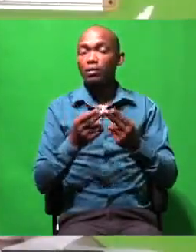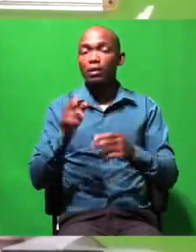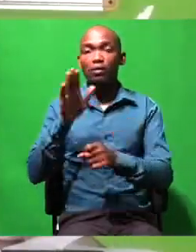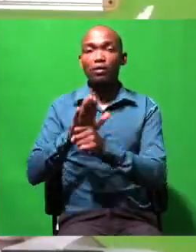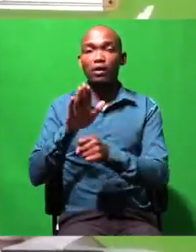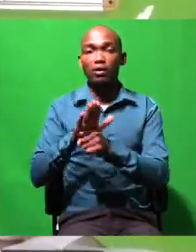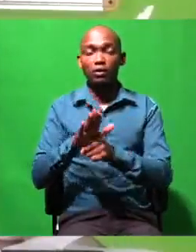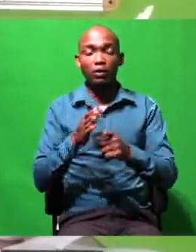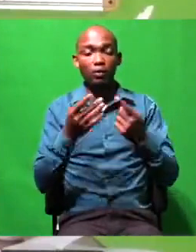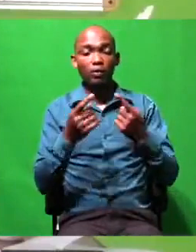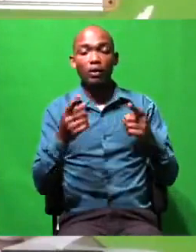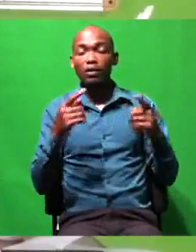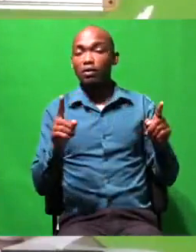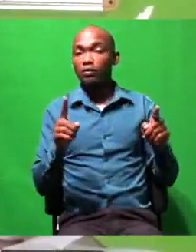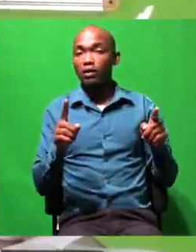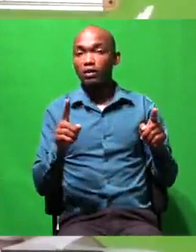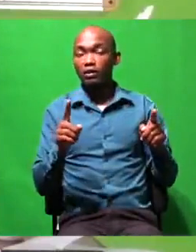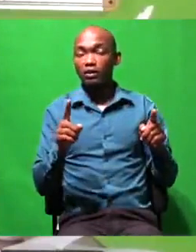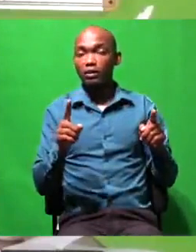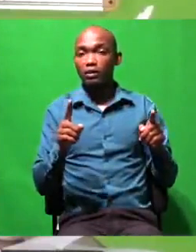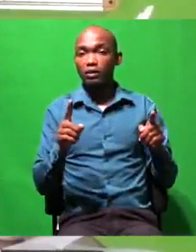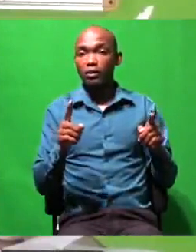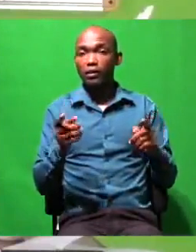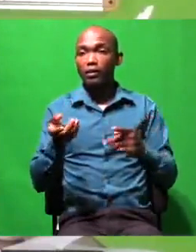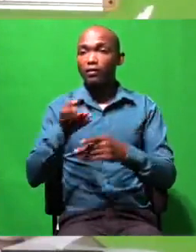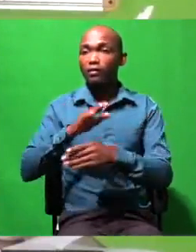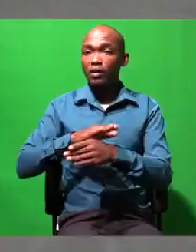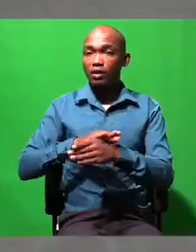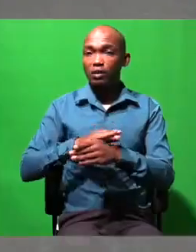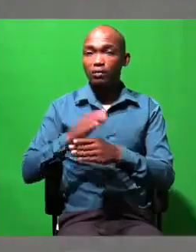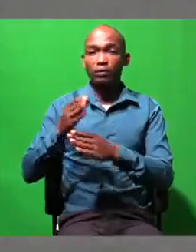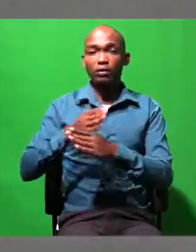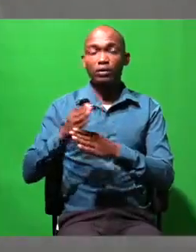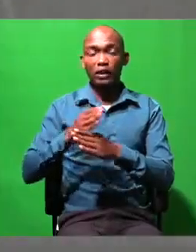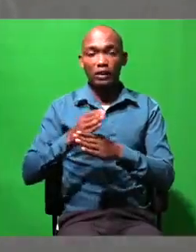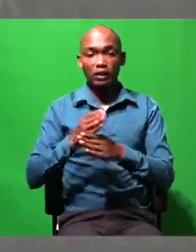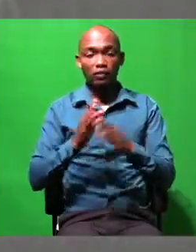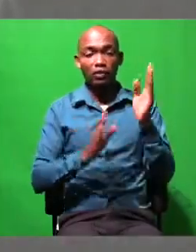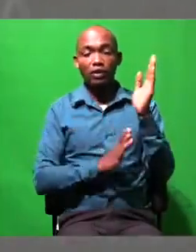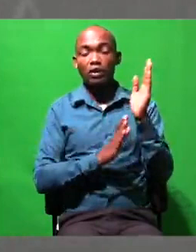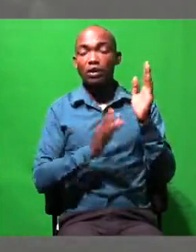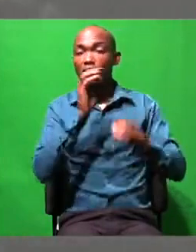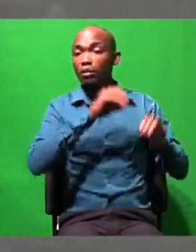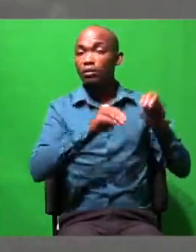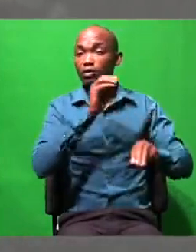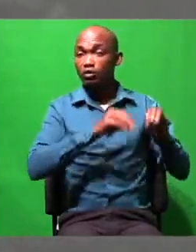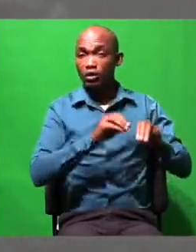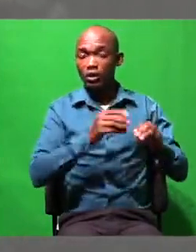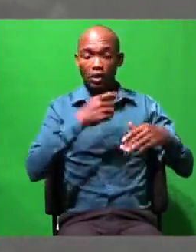lot of different fields that related to chemistry as a